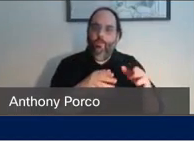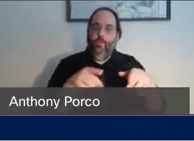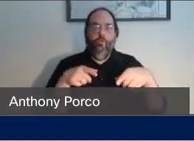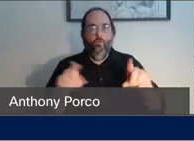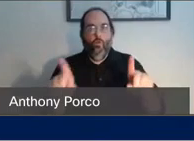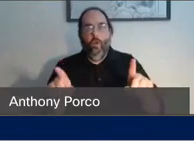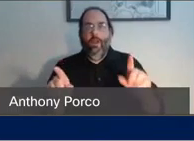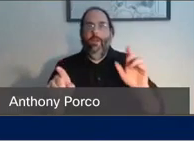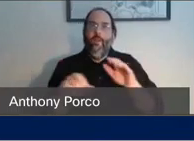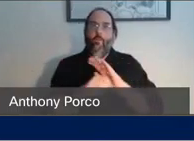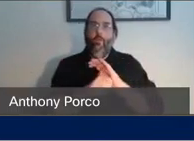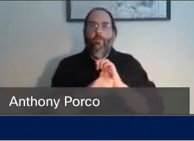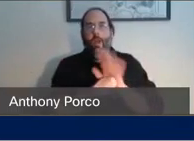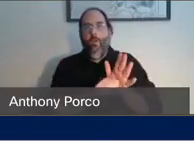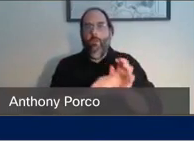health emergency.